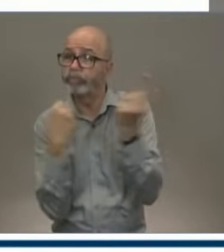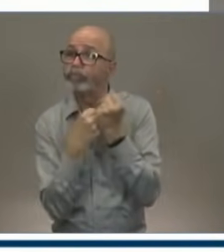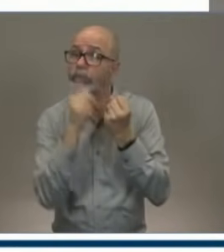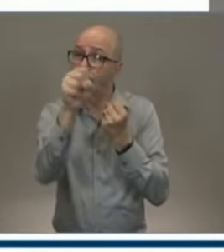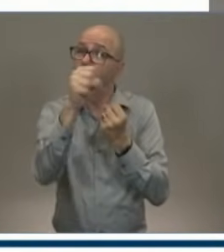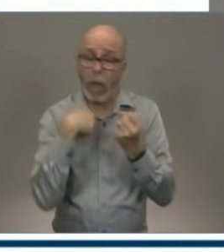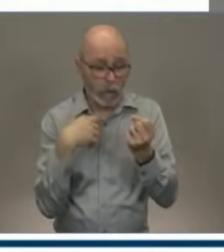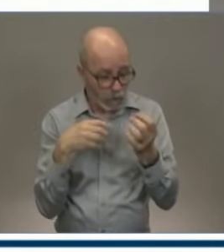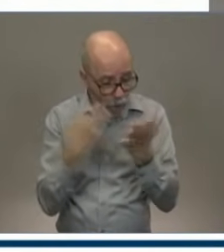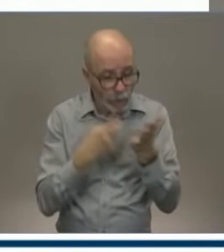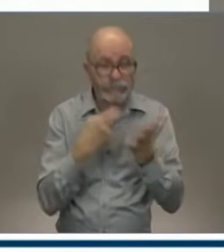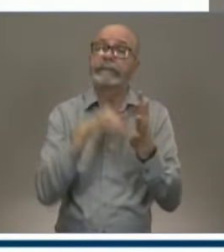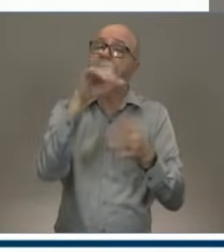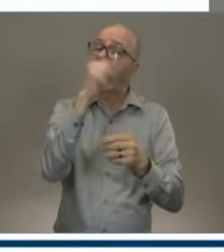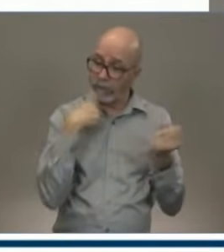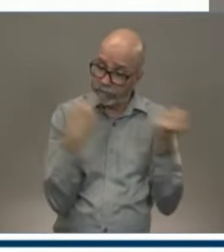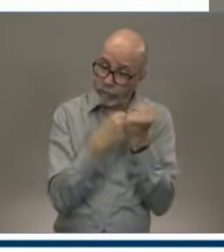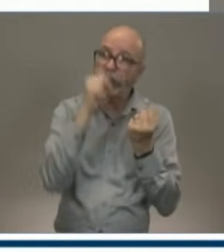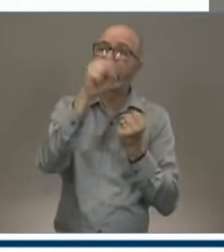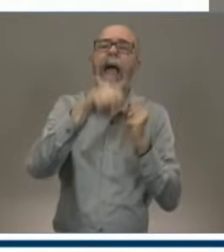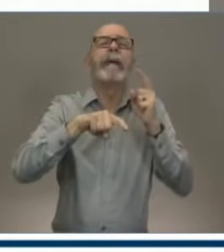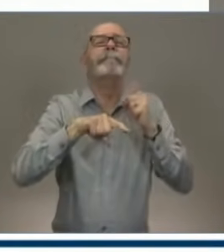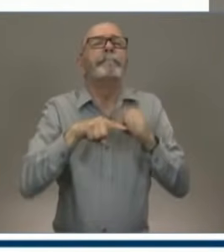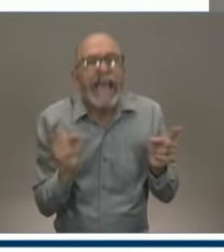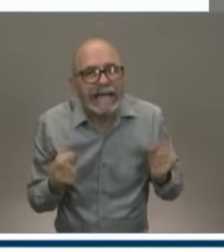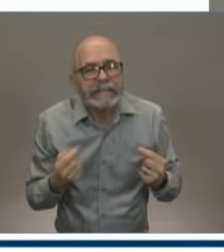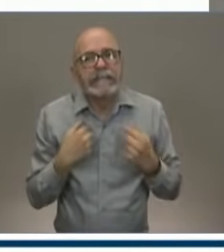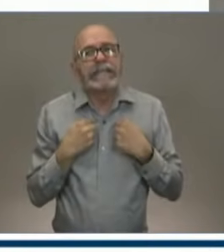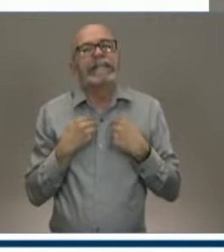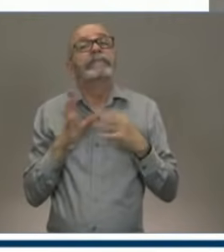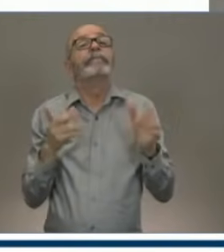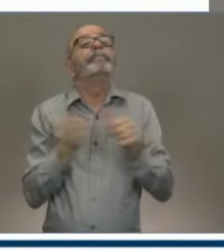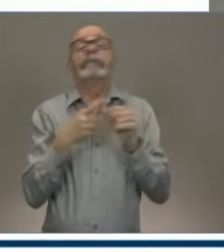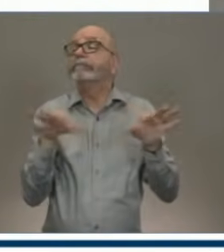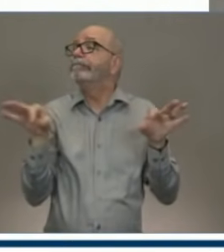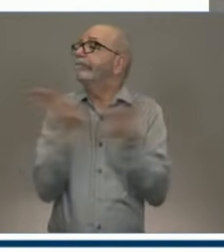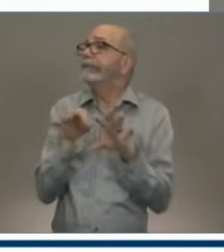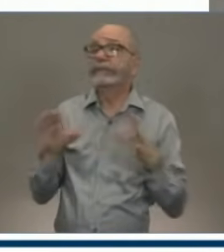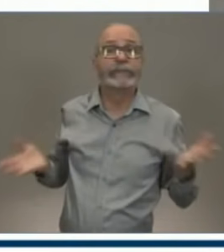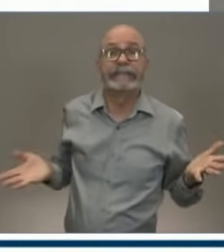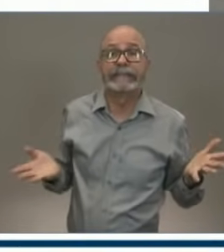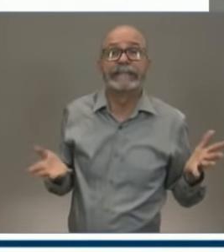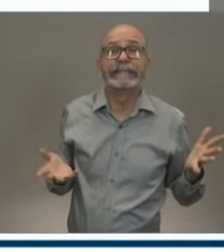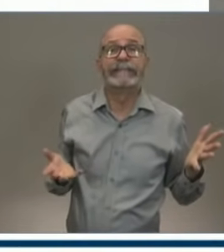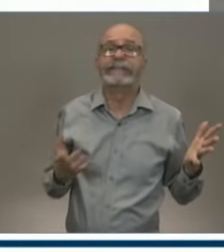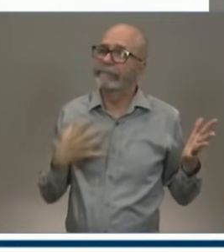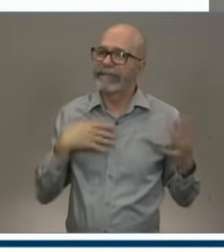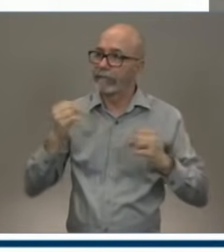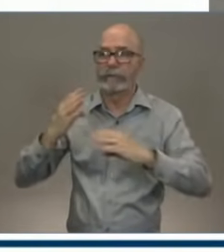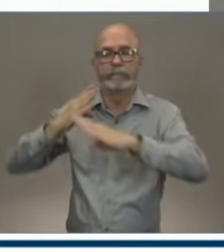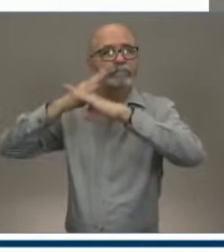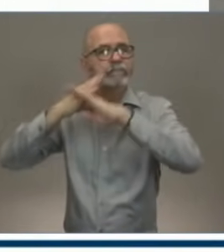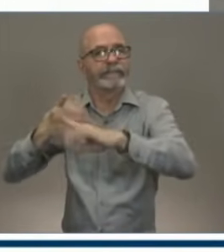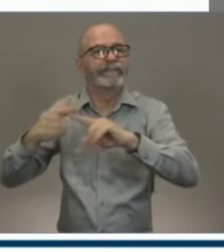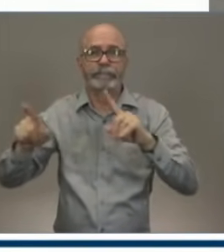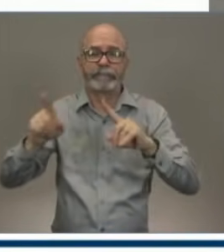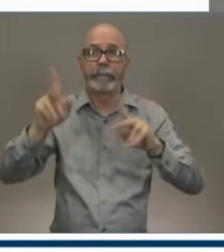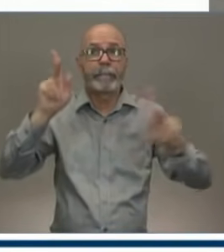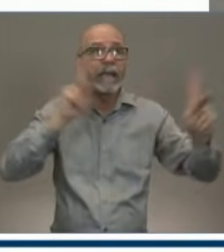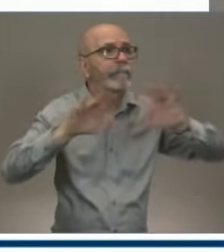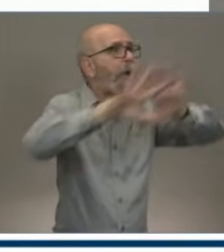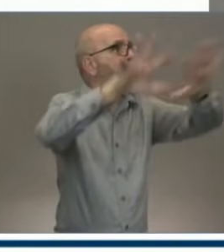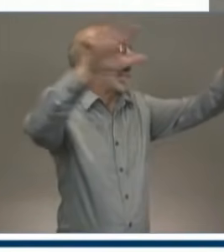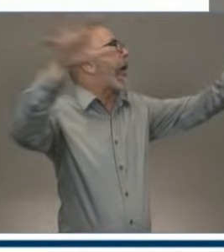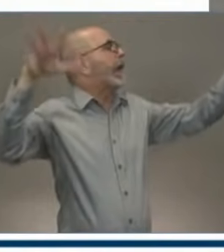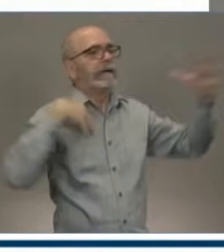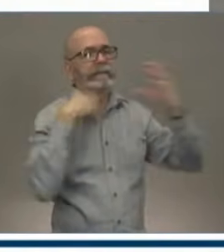hockey, that protecting the safety of Nova Scotians will always come first. So they're going to go back and think, and they have some work to do because they have to deal